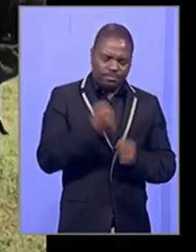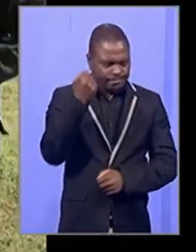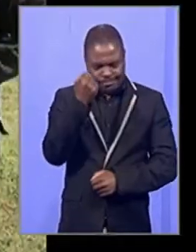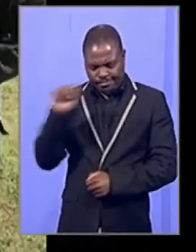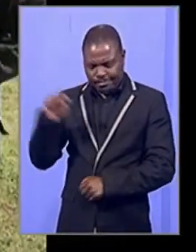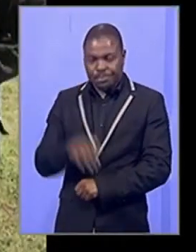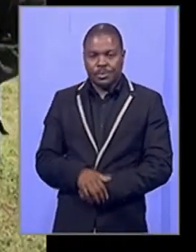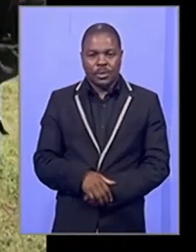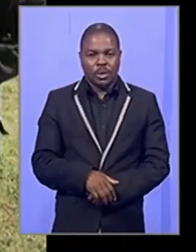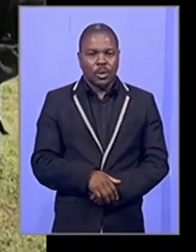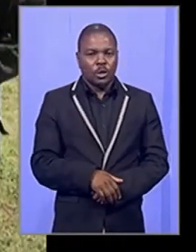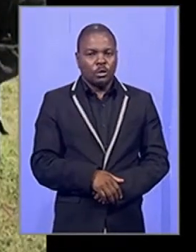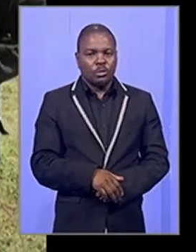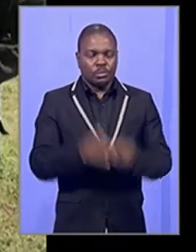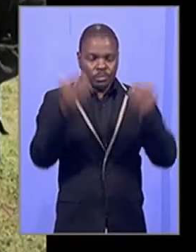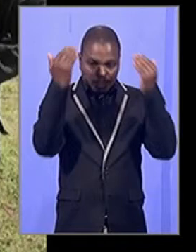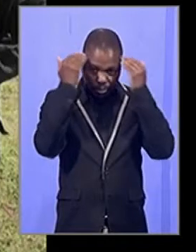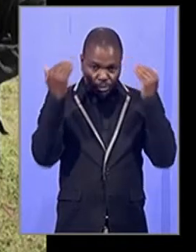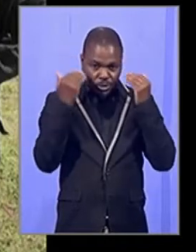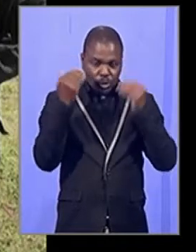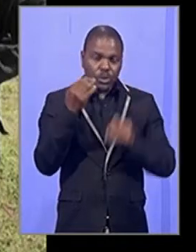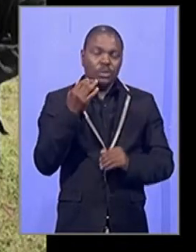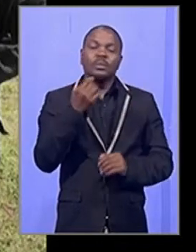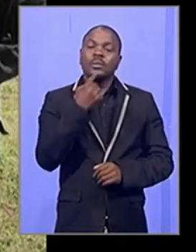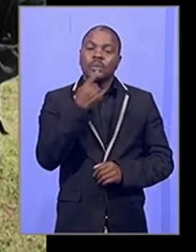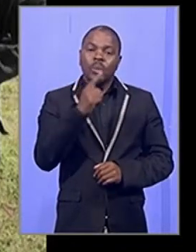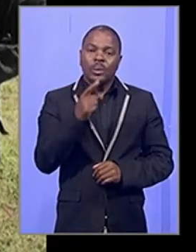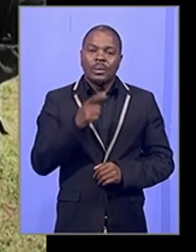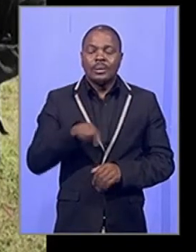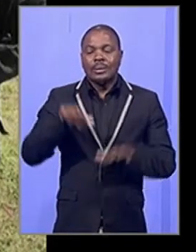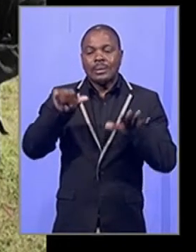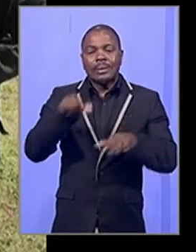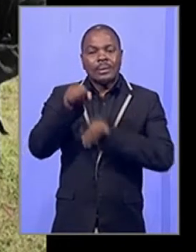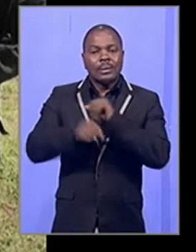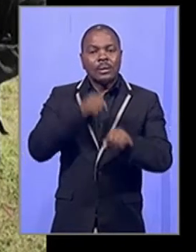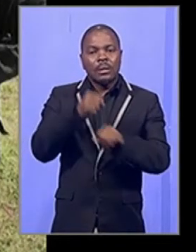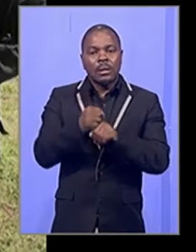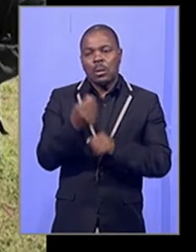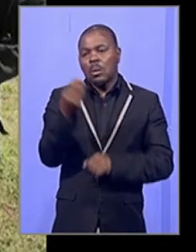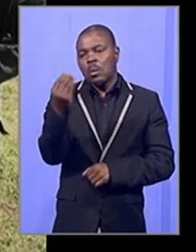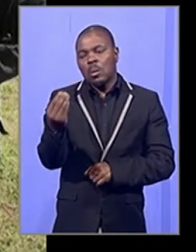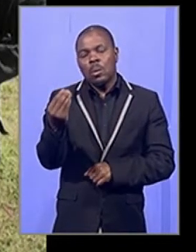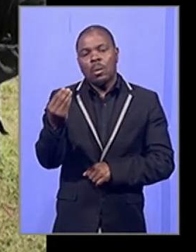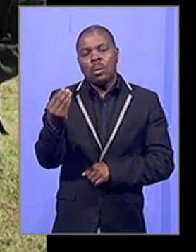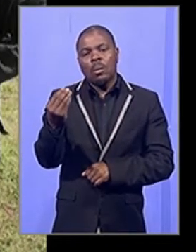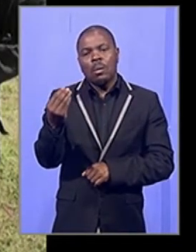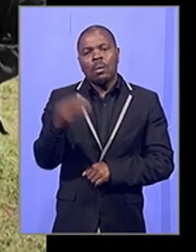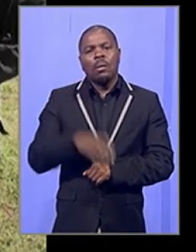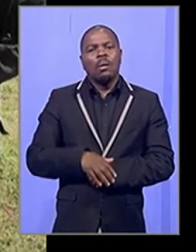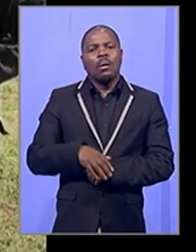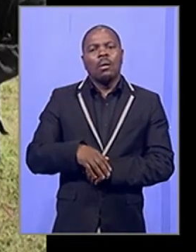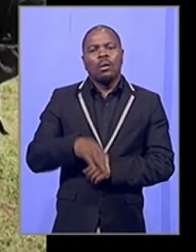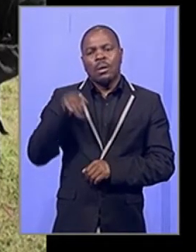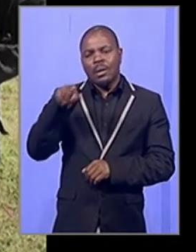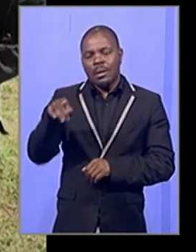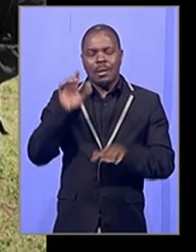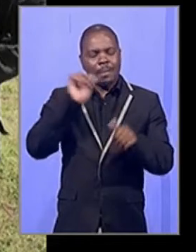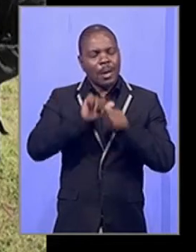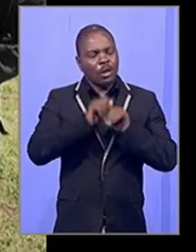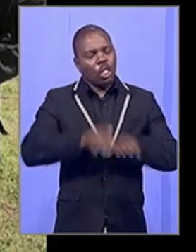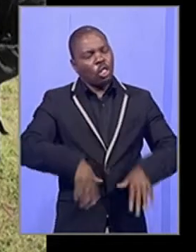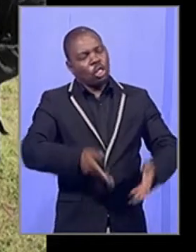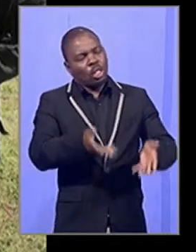This judge is saying a child of 16 should be left to the wolf to be eaten by the